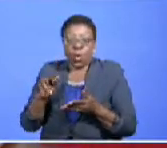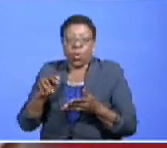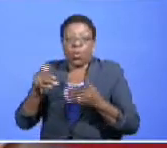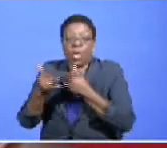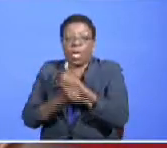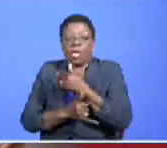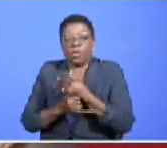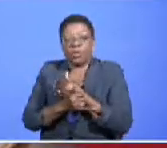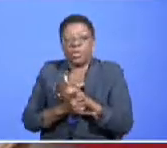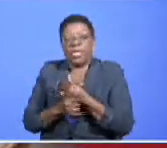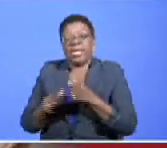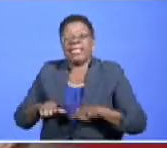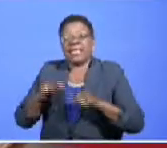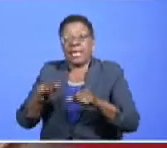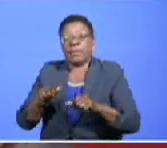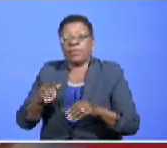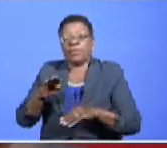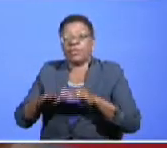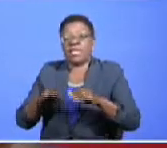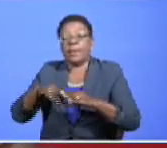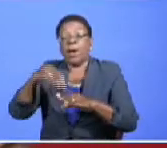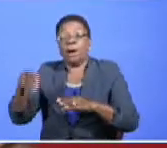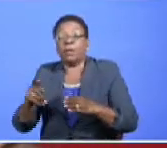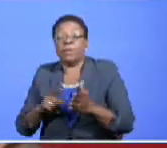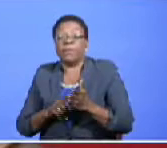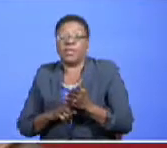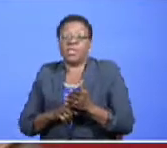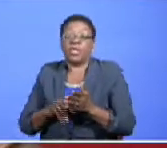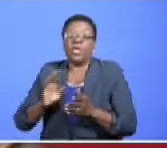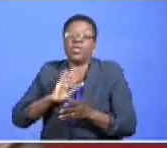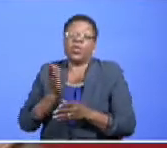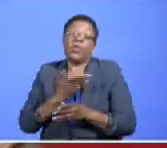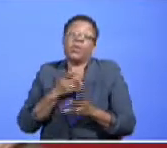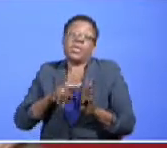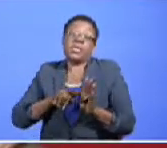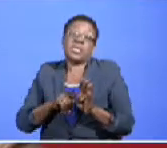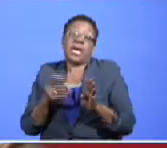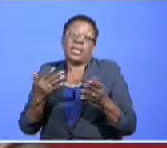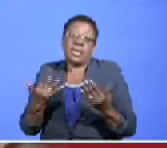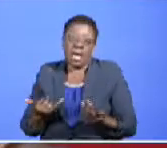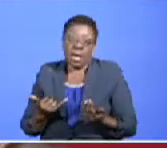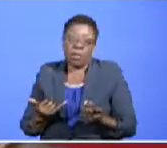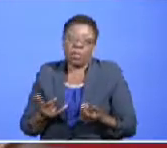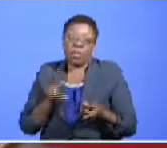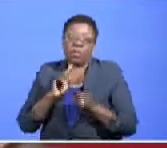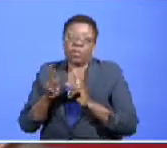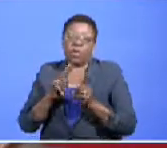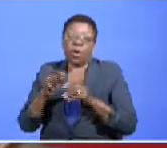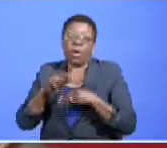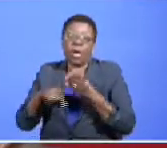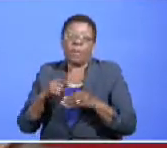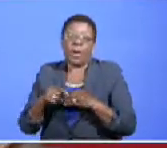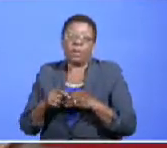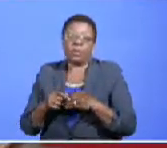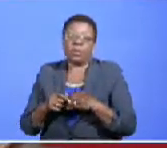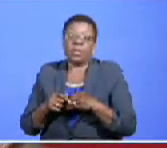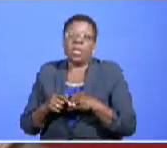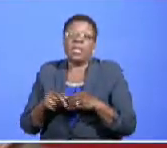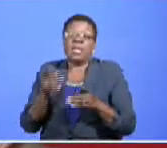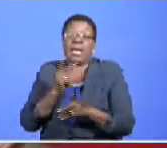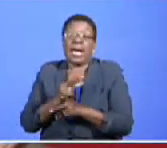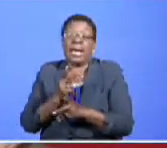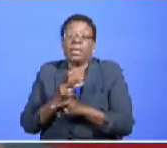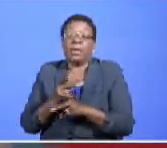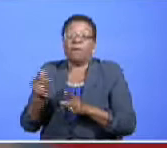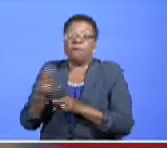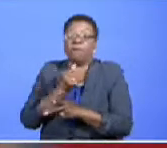the conversation now and see how we can lead this conversation up into signing on C-190,